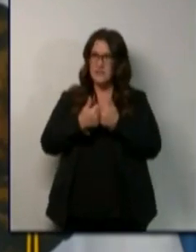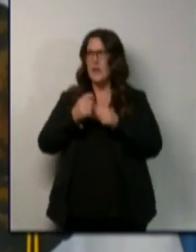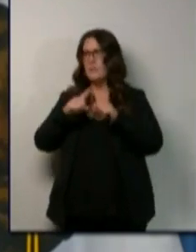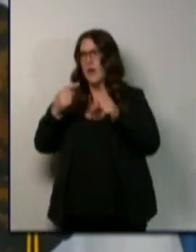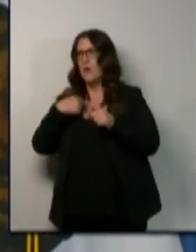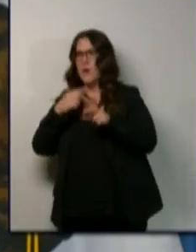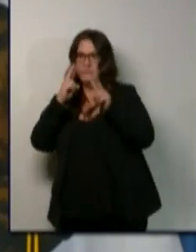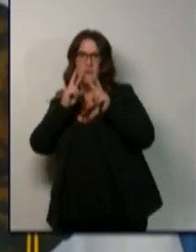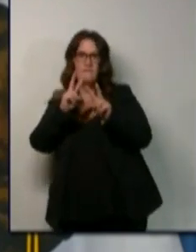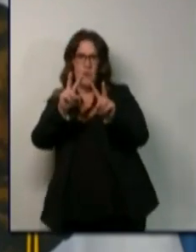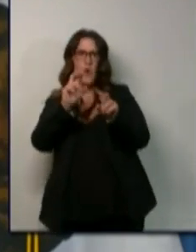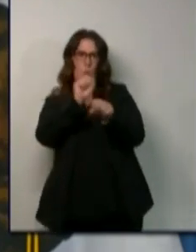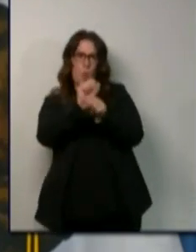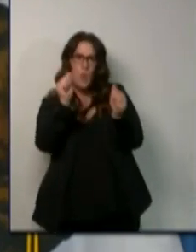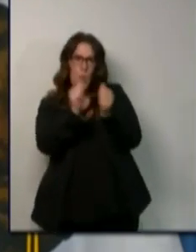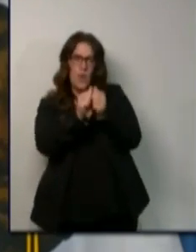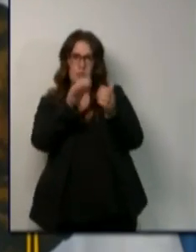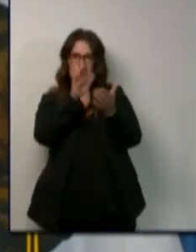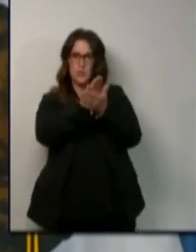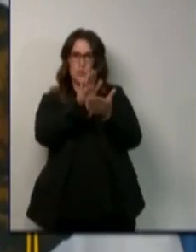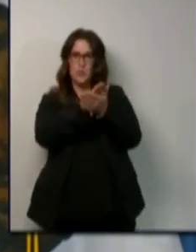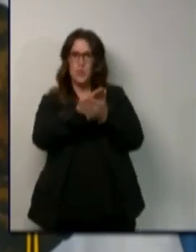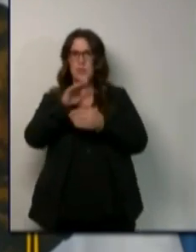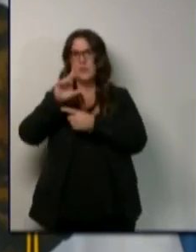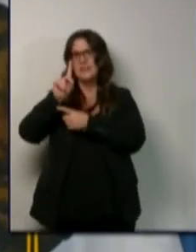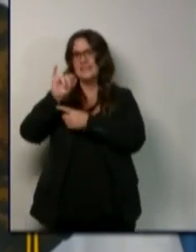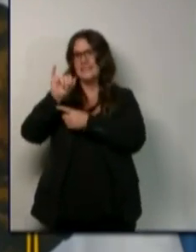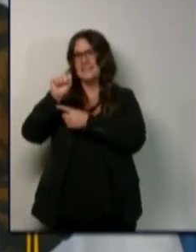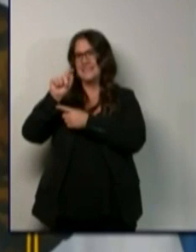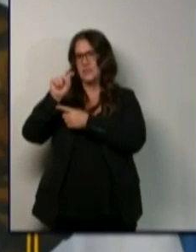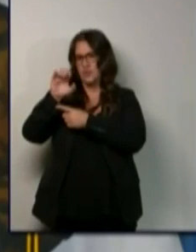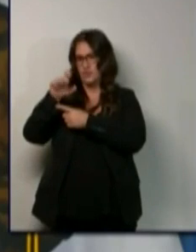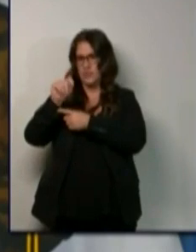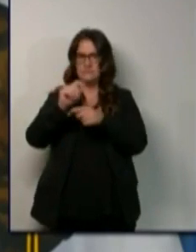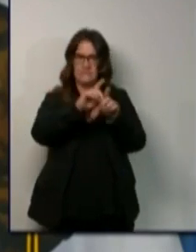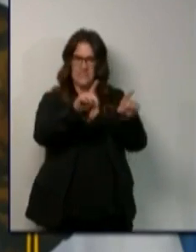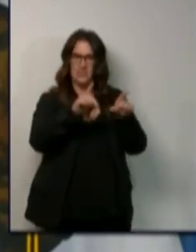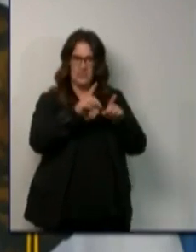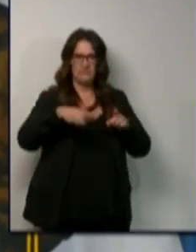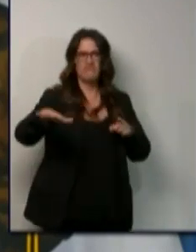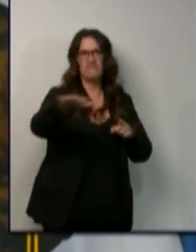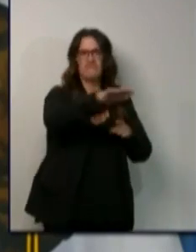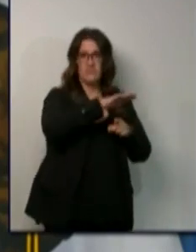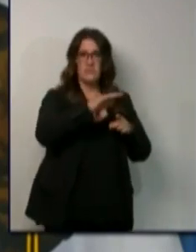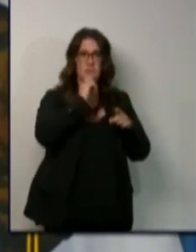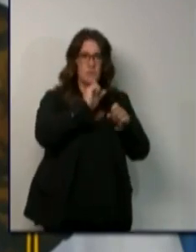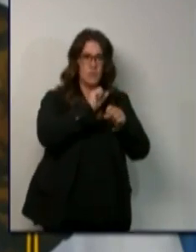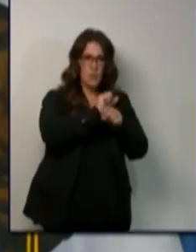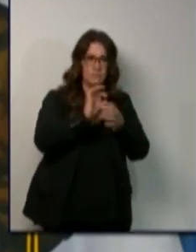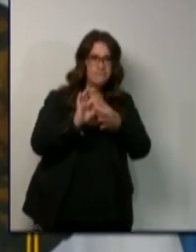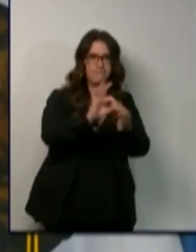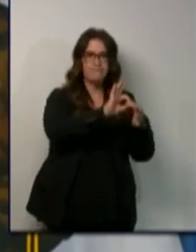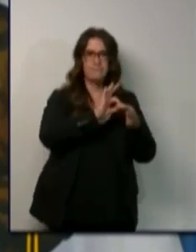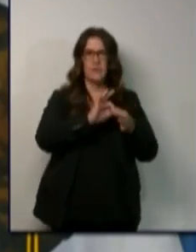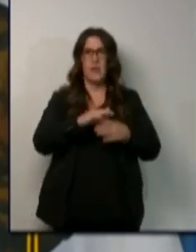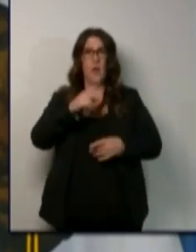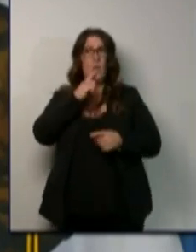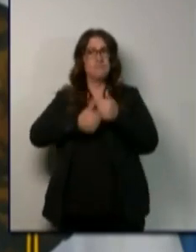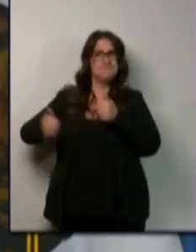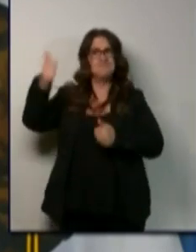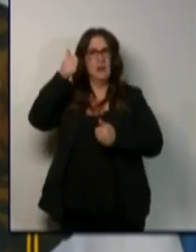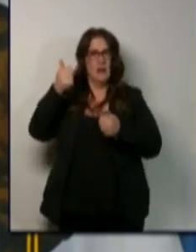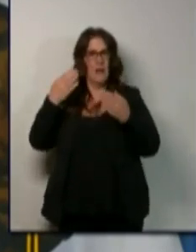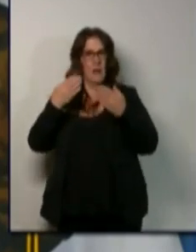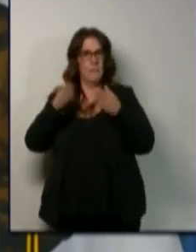with our district, and we've already been working very closely with the Superintendent of Public Education, who has been a champion